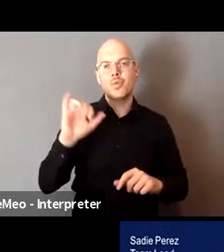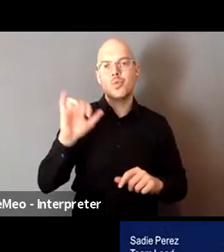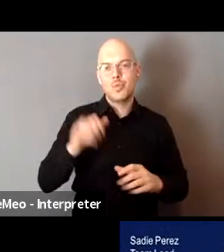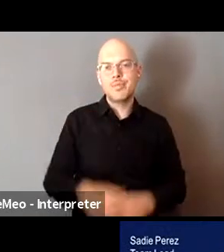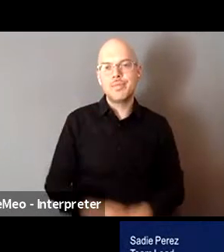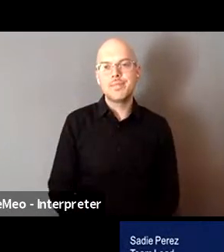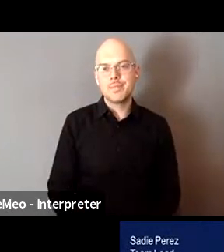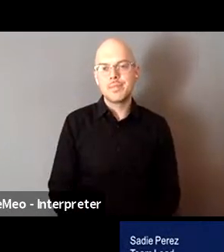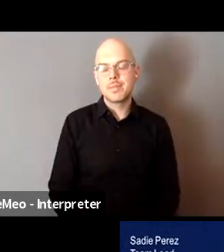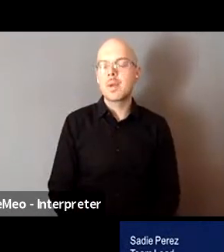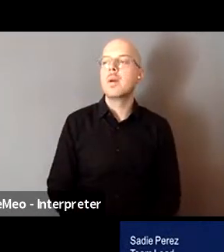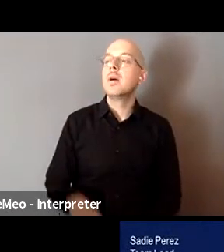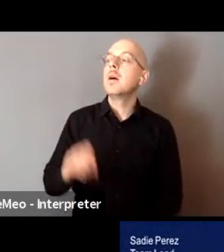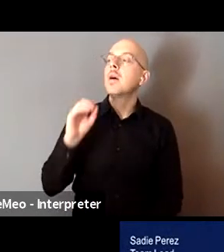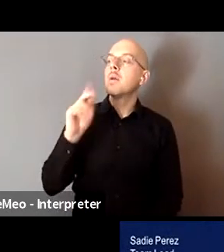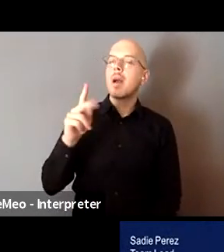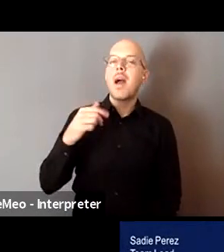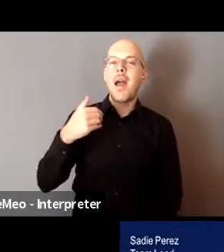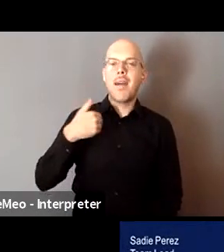I'm going to give this one to